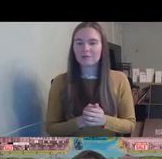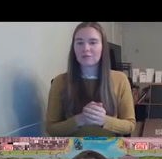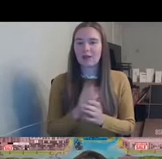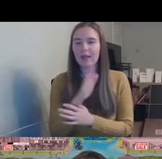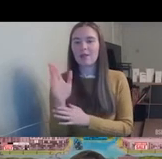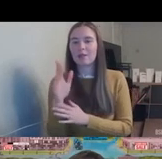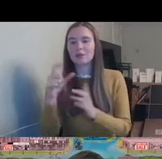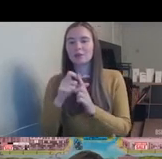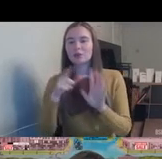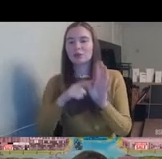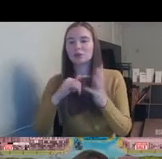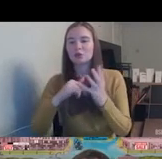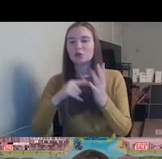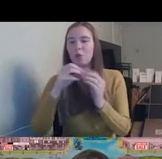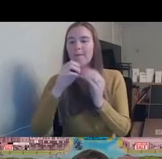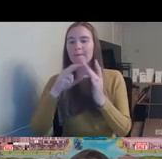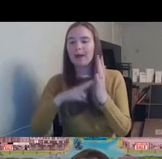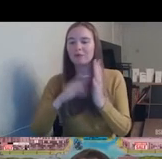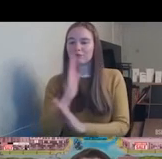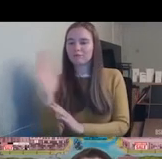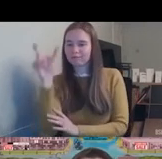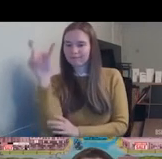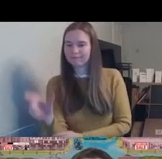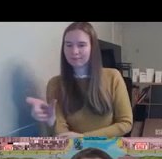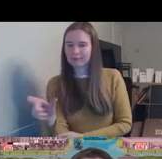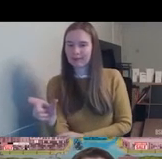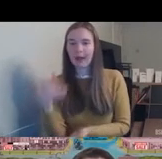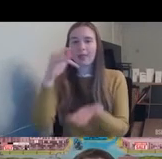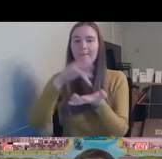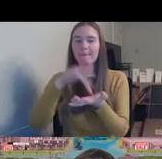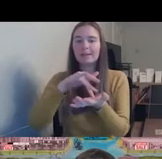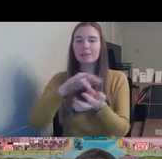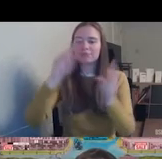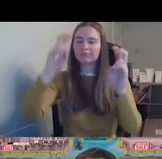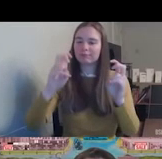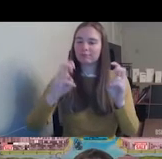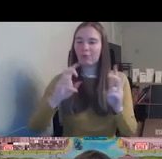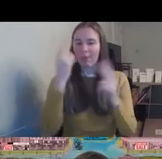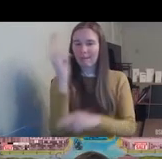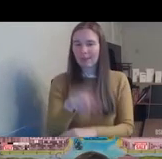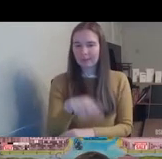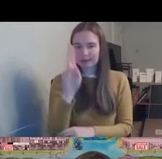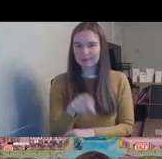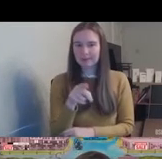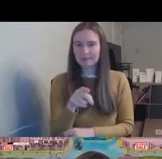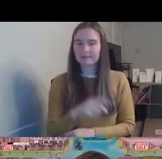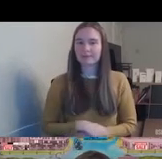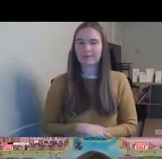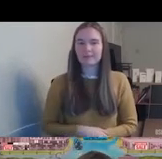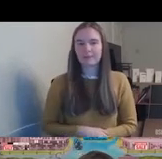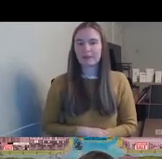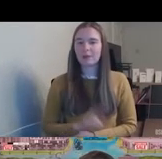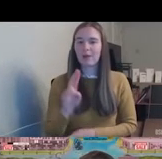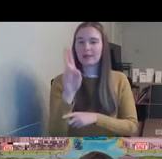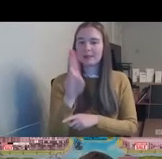this frames this middle ground of earth, which becomes the subject of the painting. And we sort of took this painting and reinterpreted